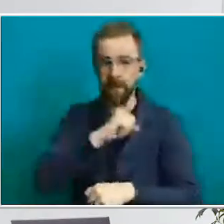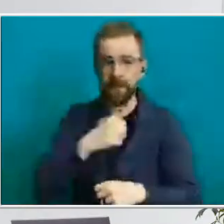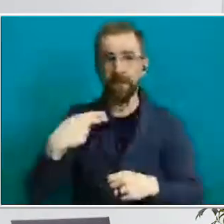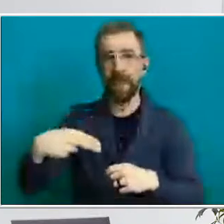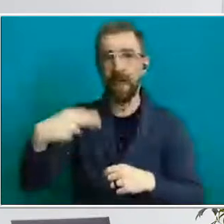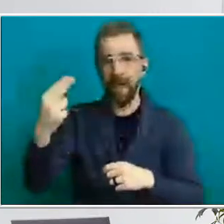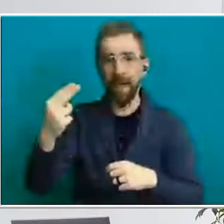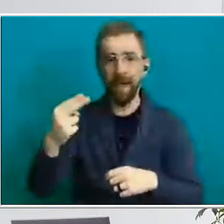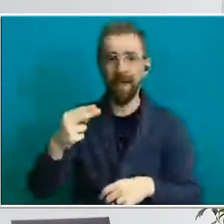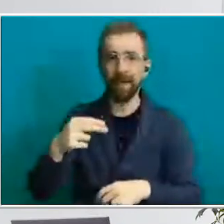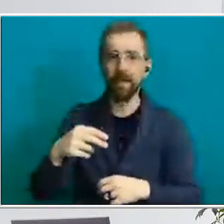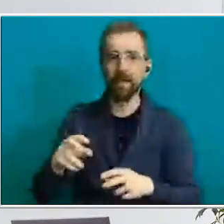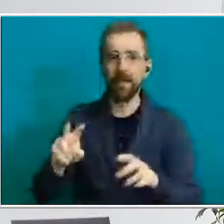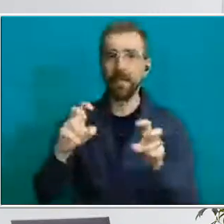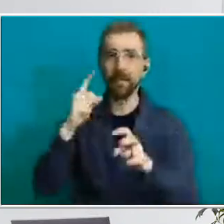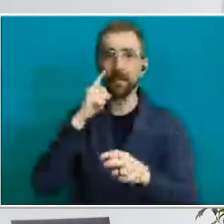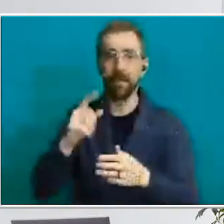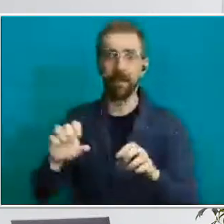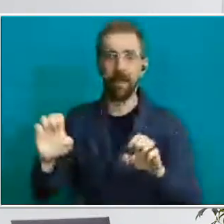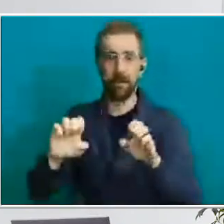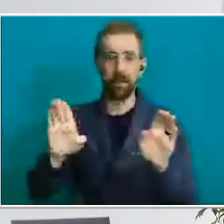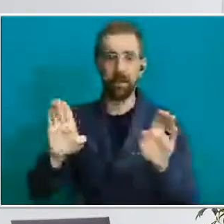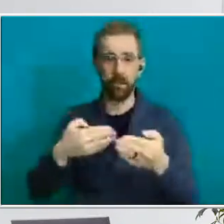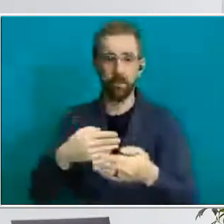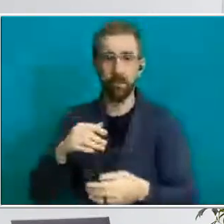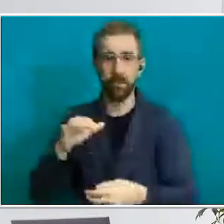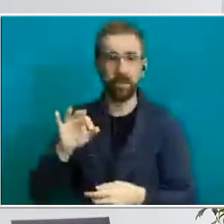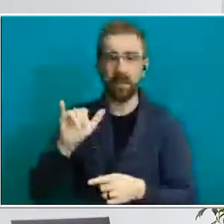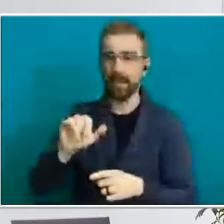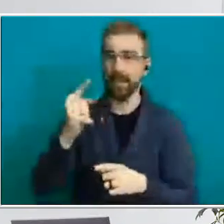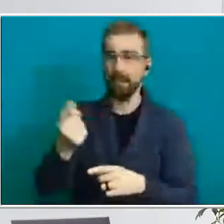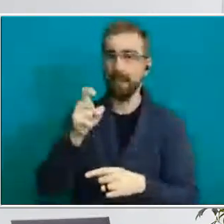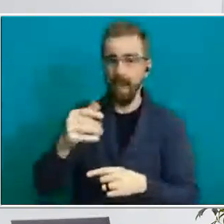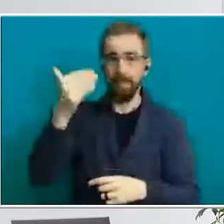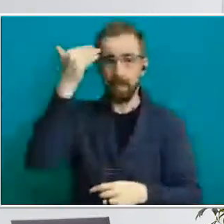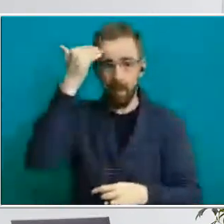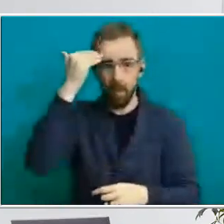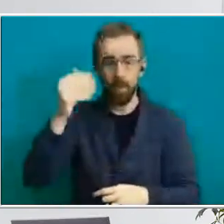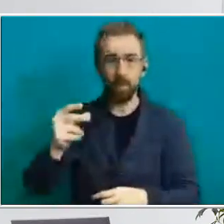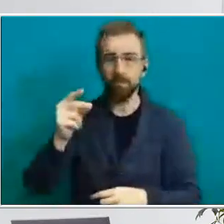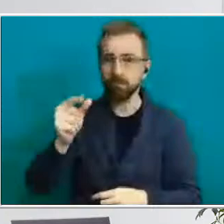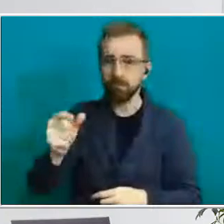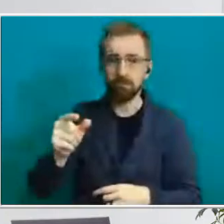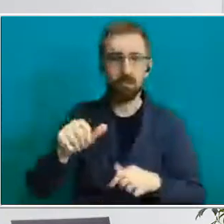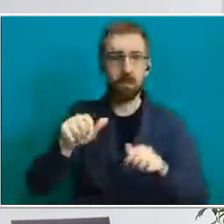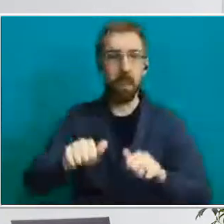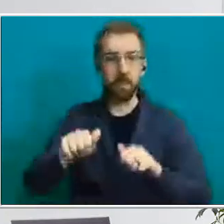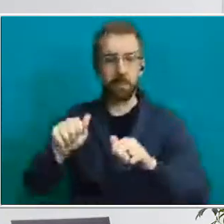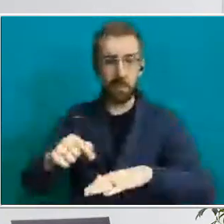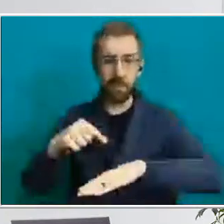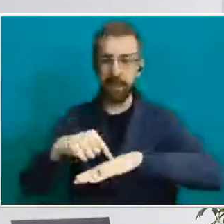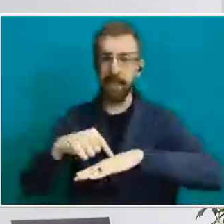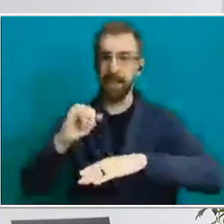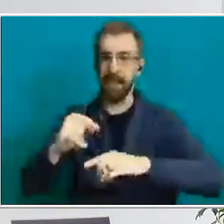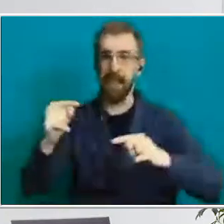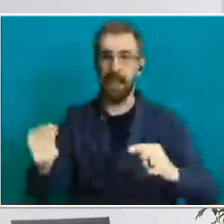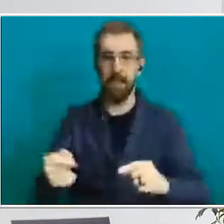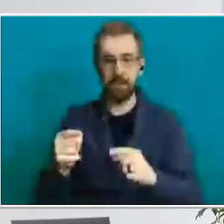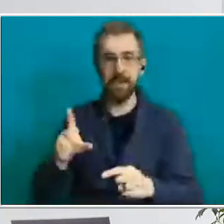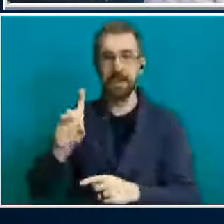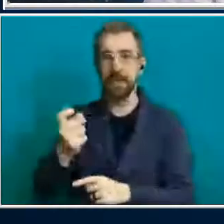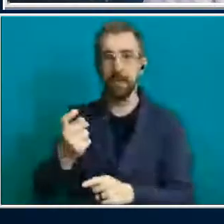the emergency room, just because it's something that you have to know that is a possibility to make sure you diagnose it